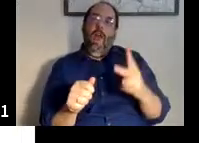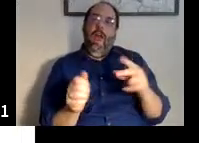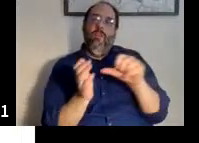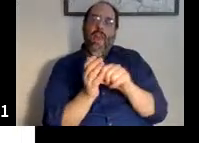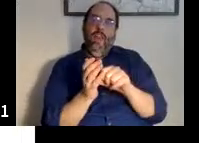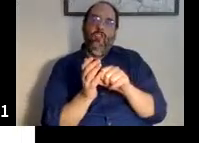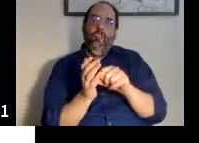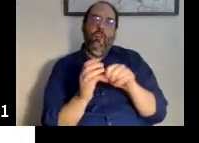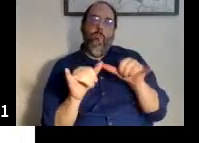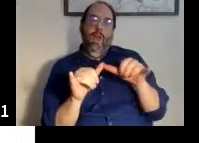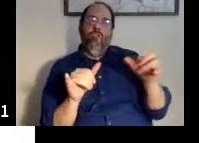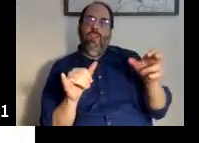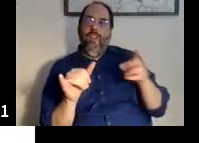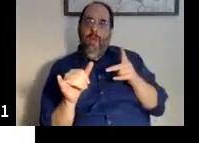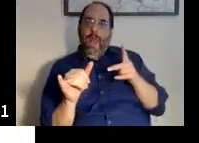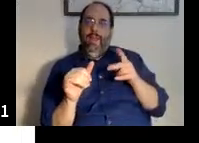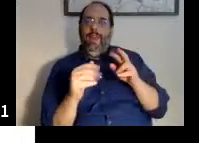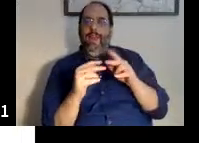pad.